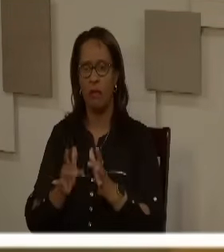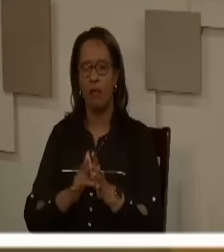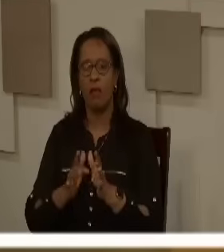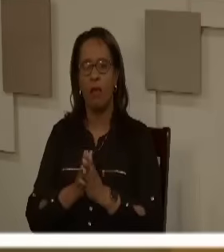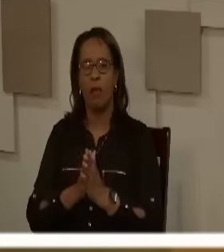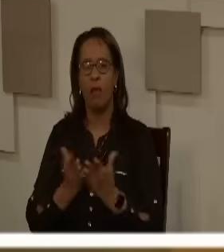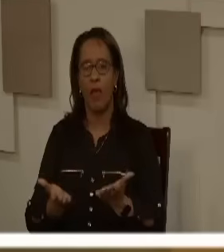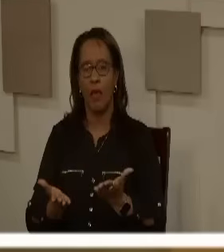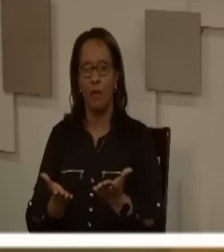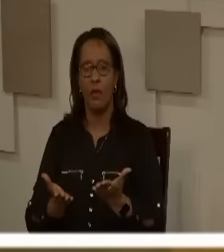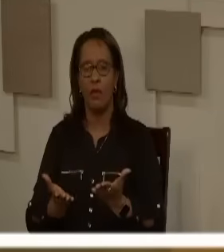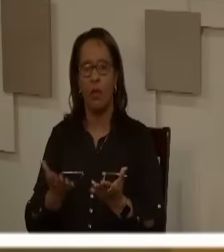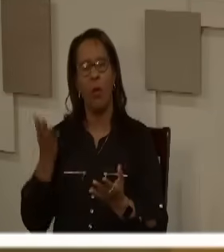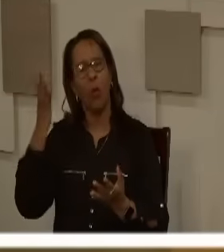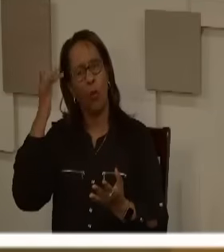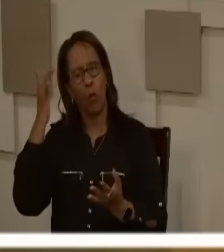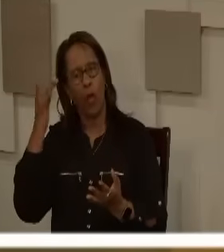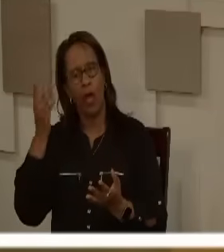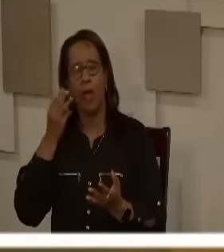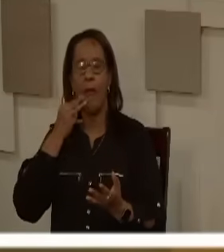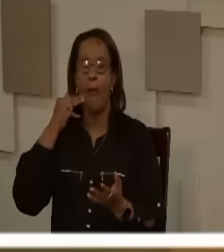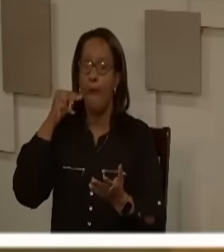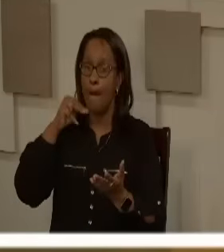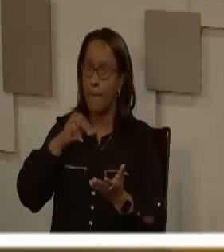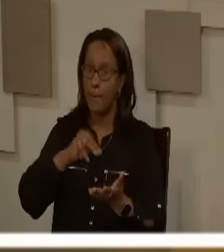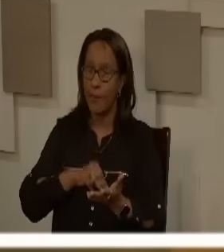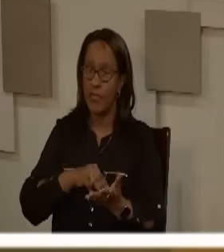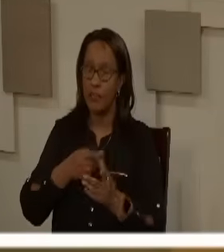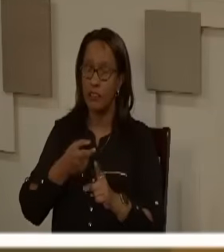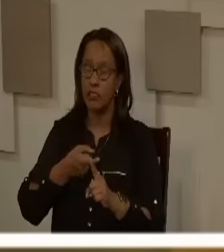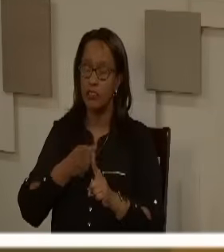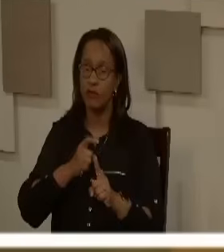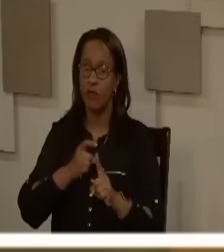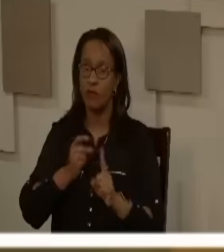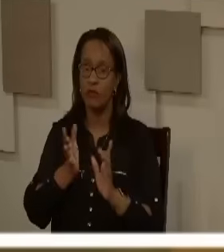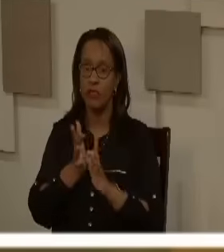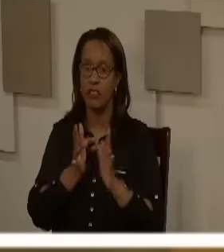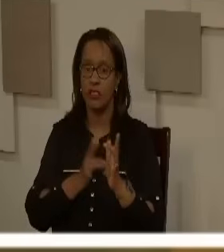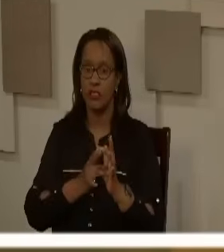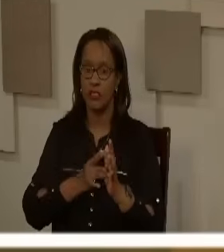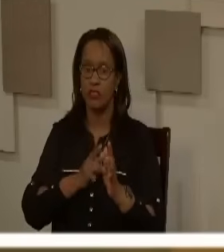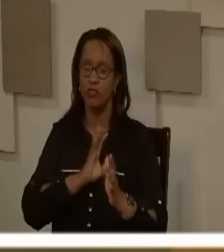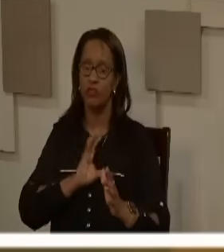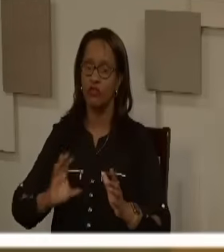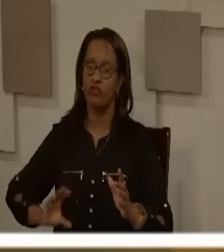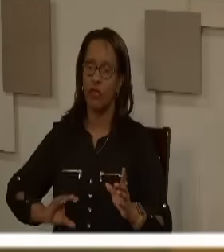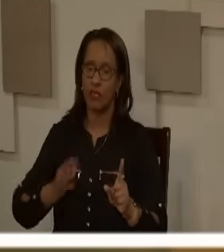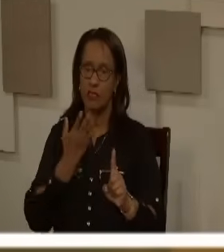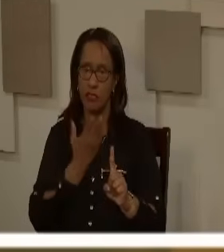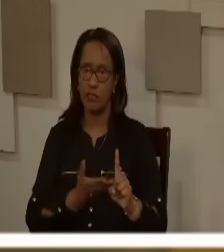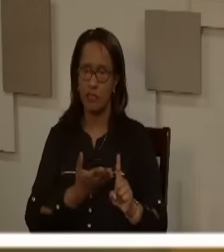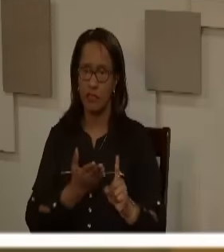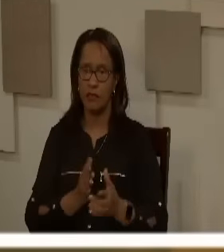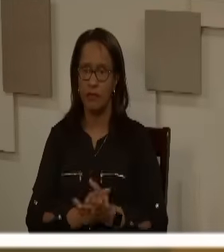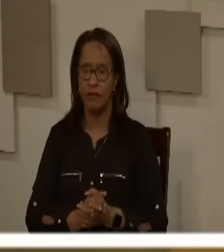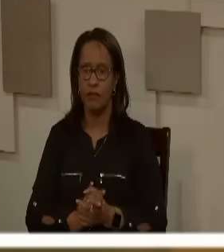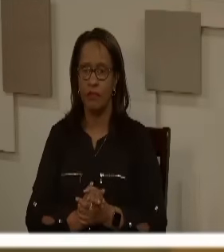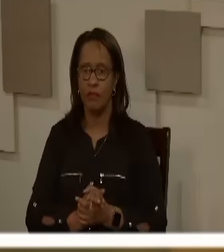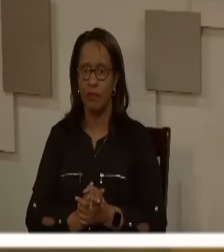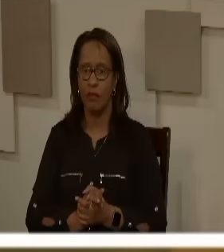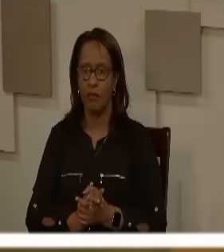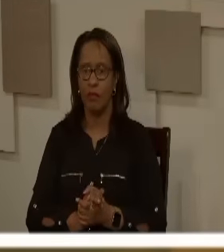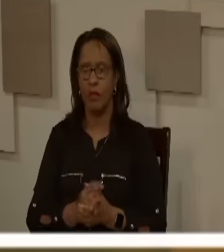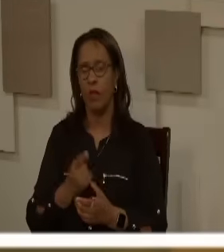central to the message of Jesus Christ. And I would say that it is one